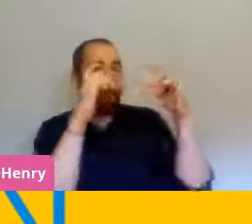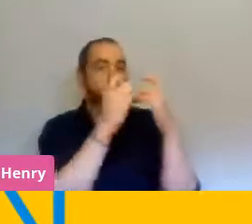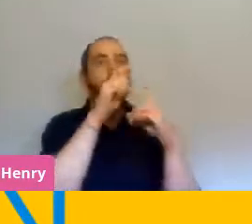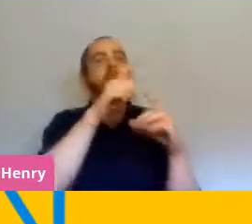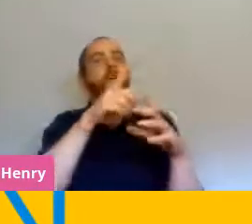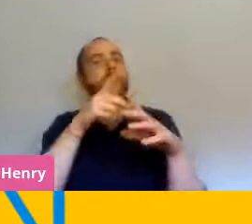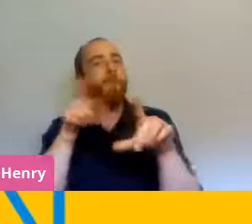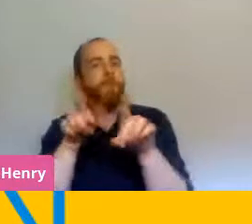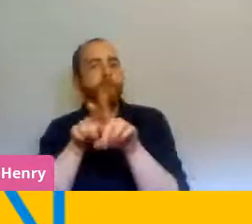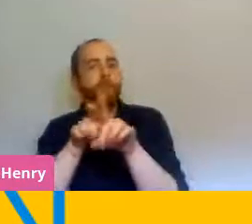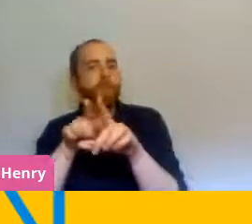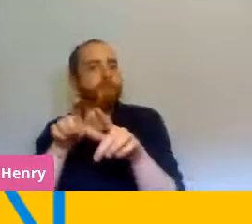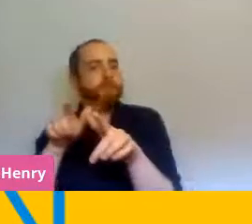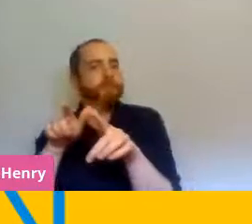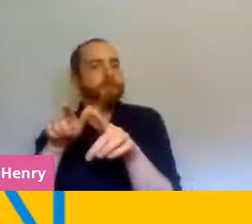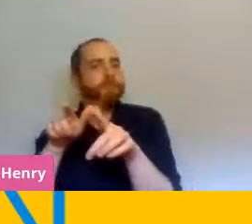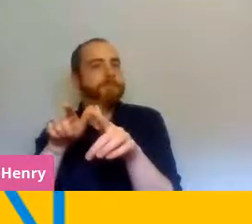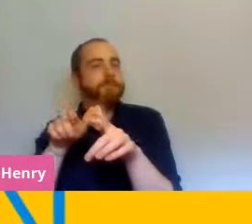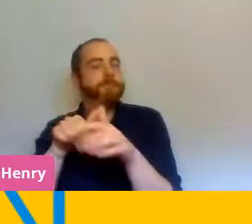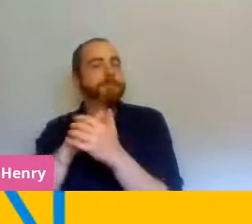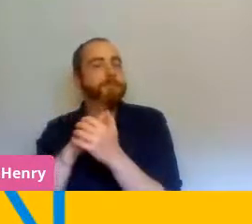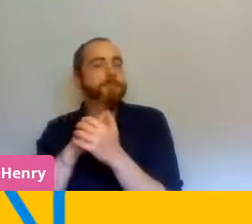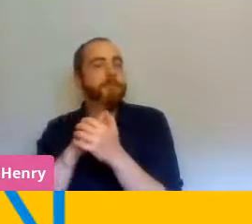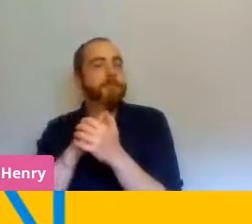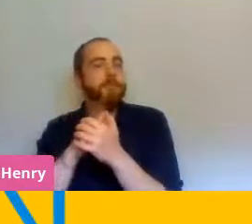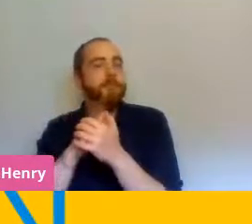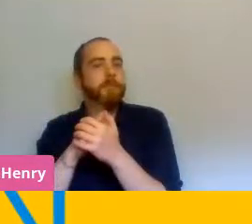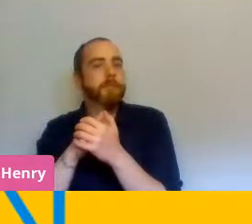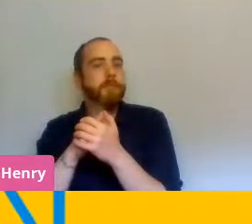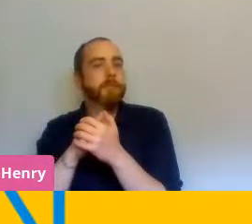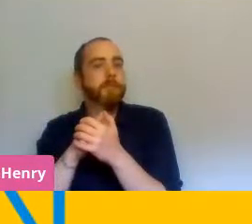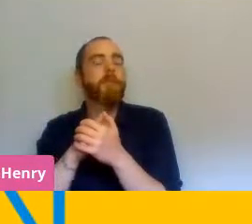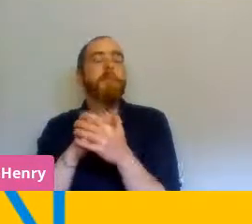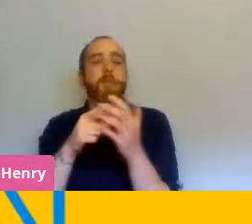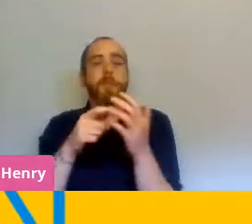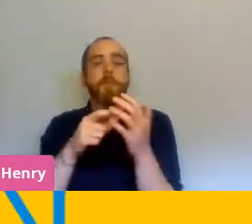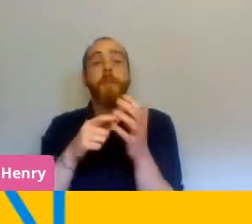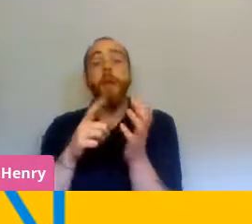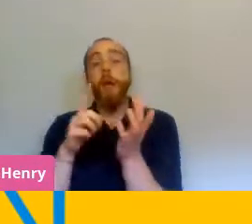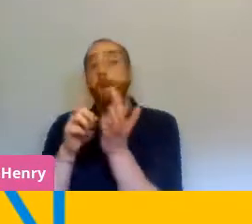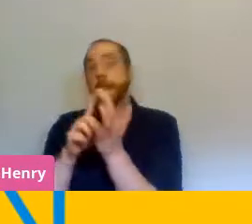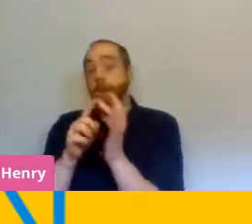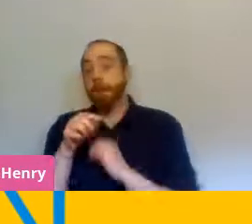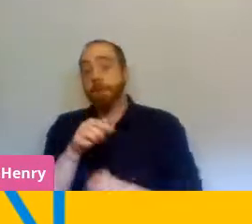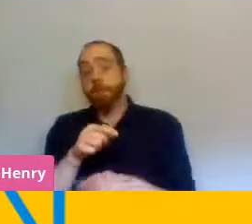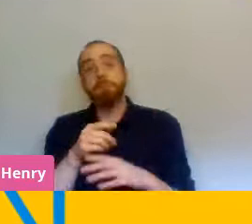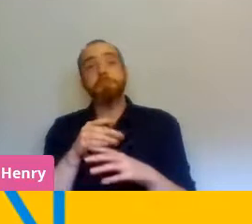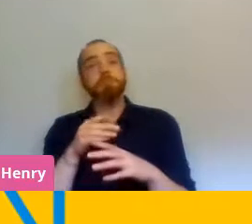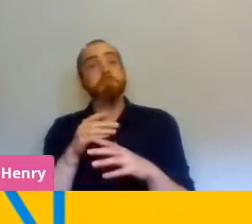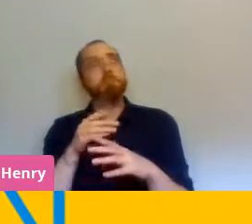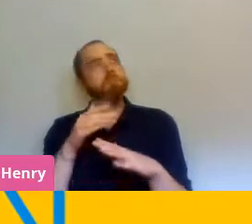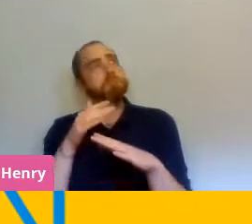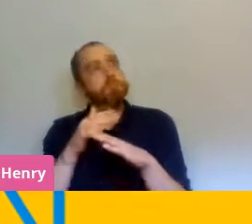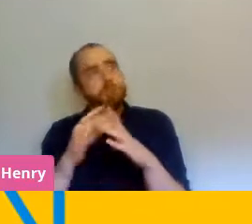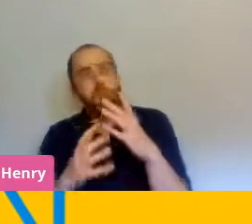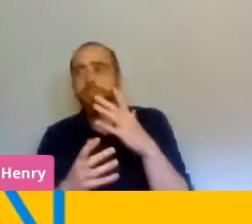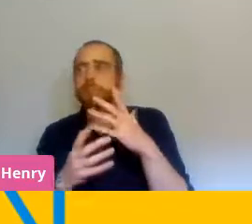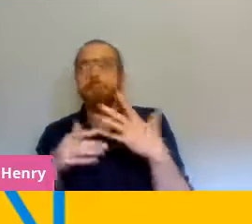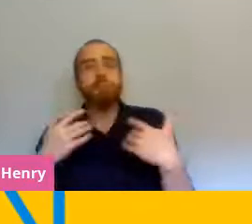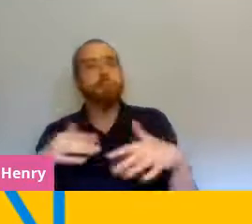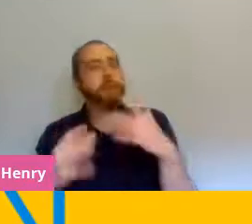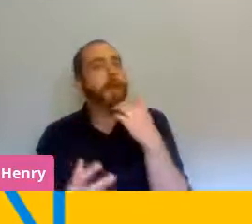of our anti-casualisation committee. So welcome, Elaine. And Elaine's branch ran a very successful